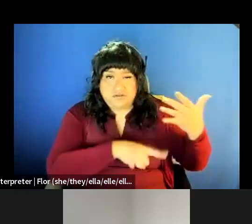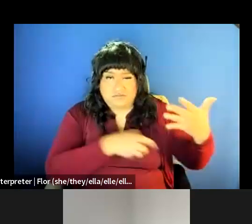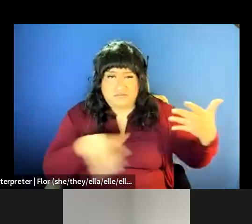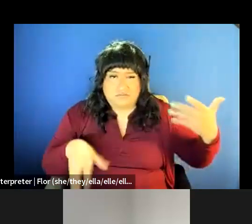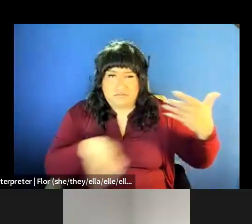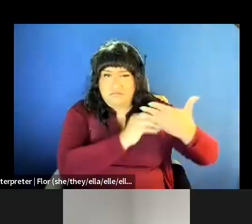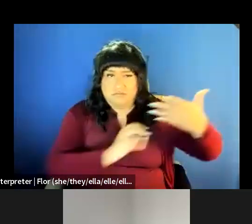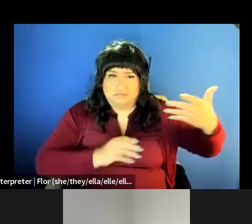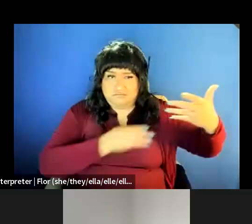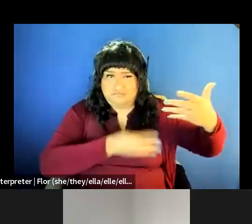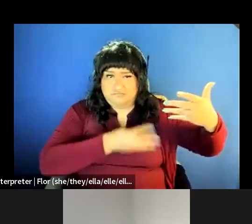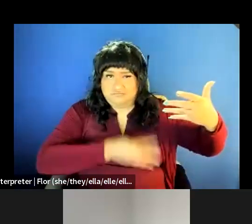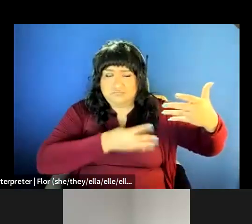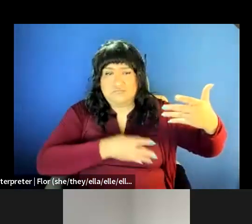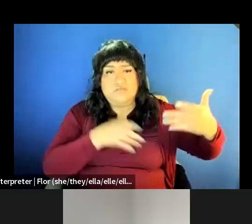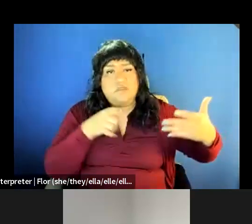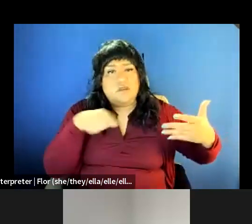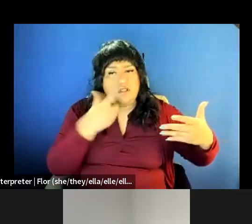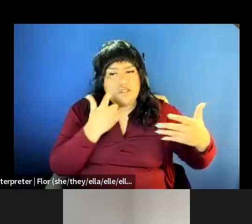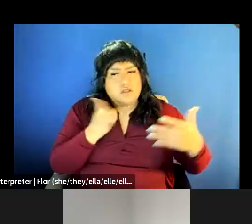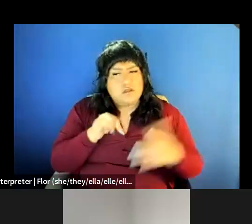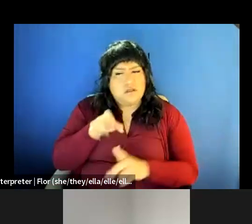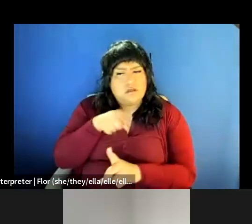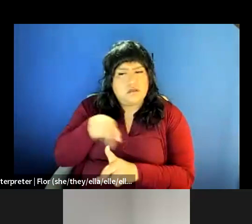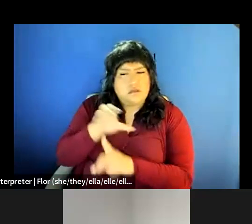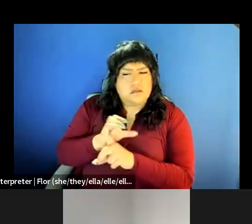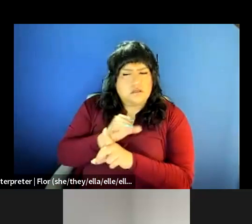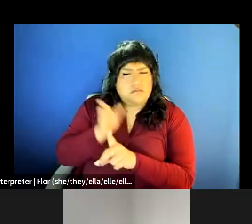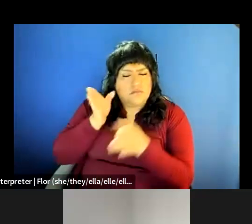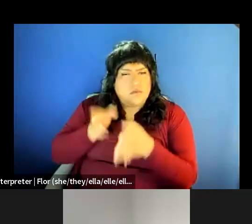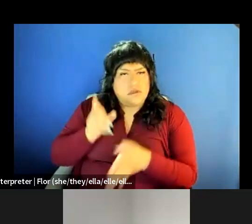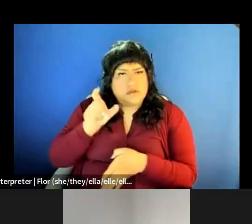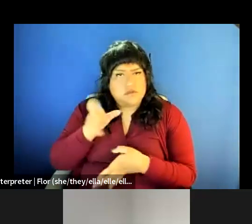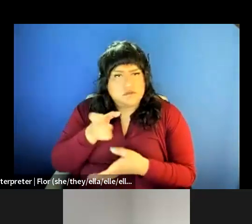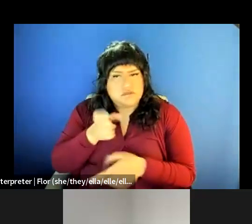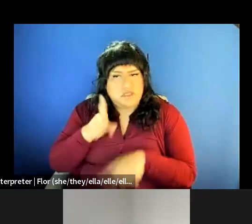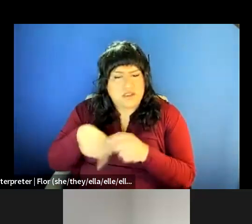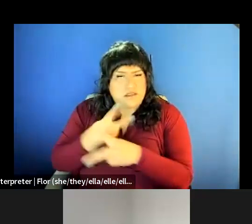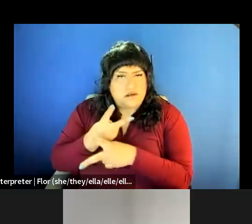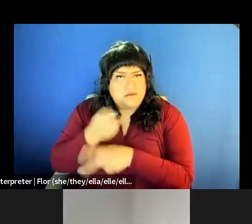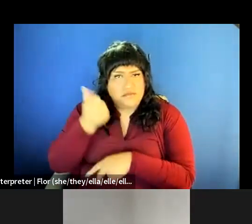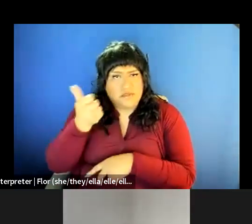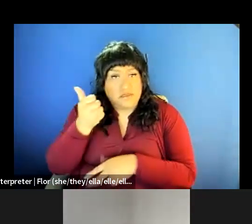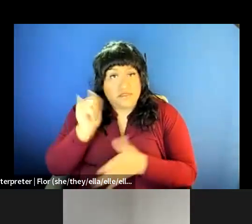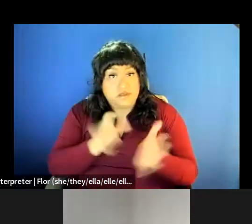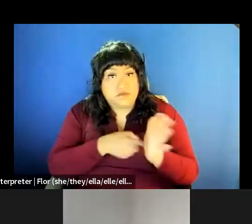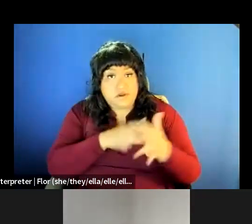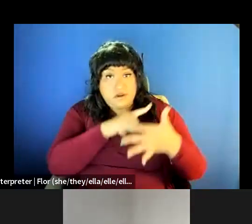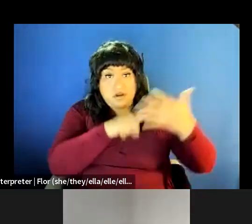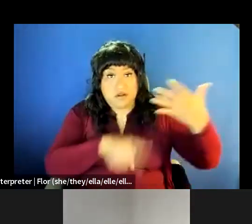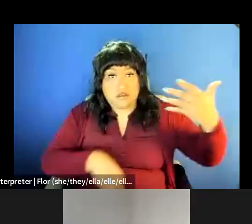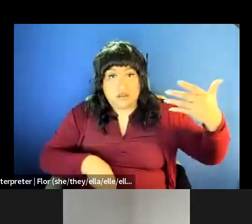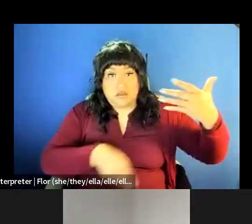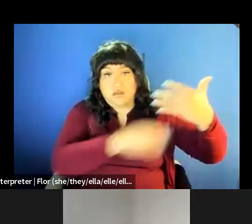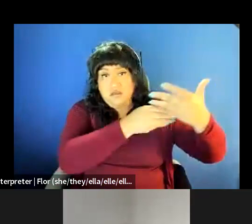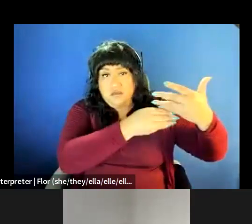need support to take care of themselves. So they expanded essentially the criteria was supposed to, they'd already